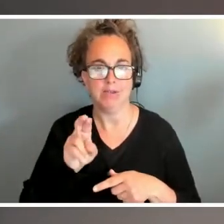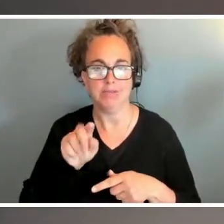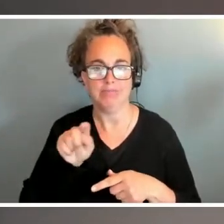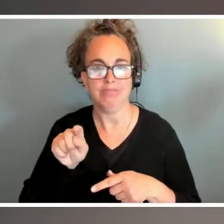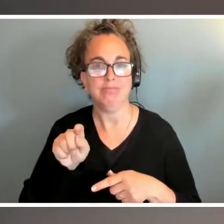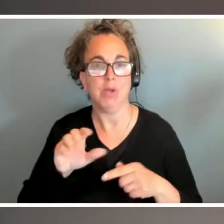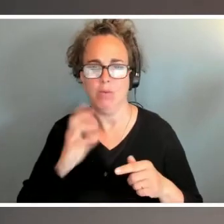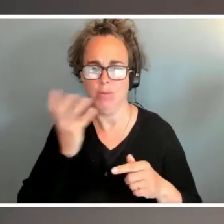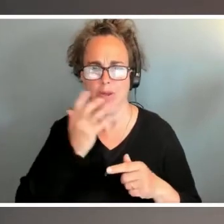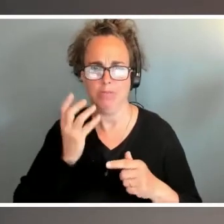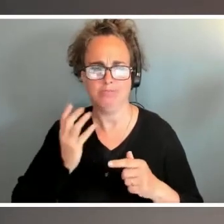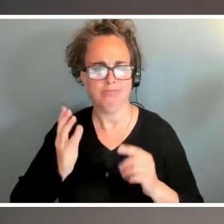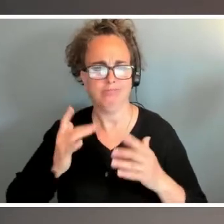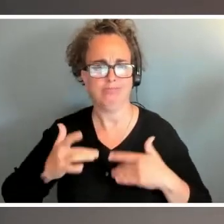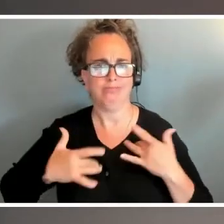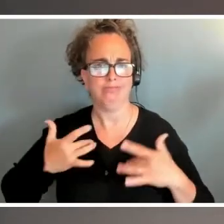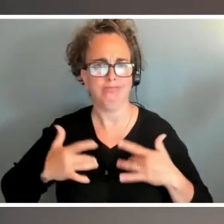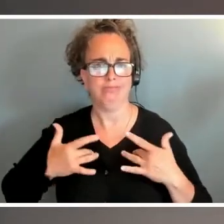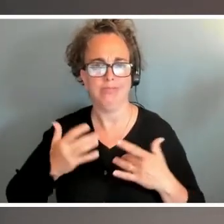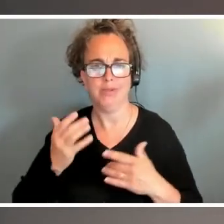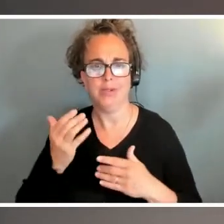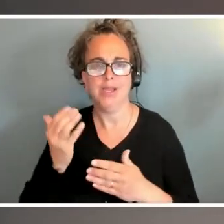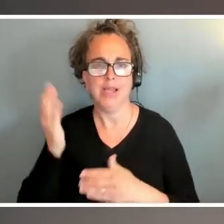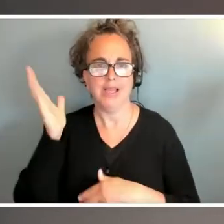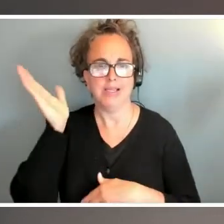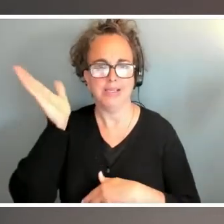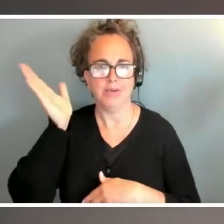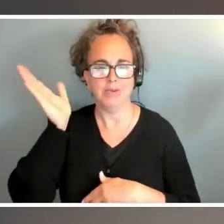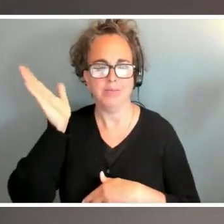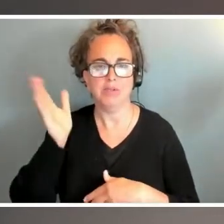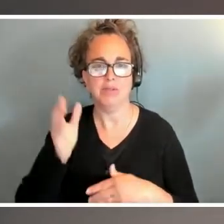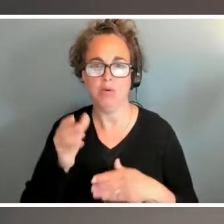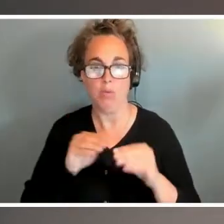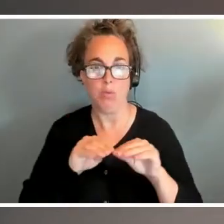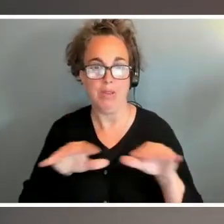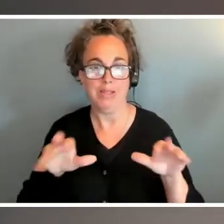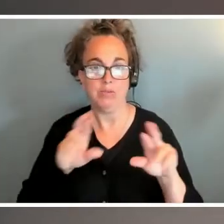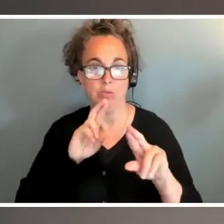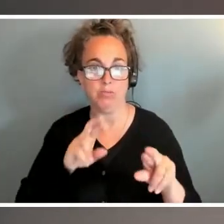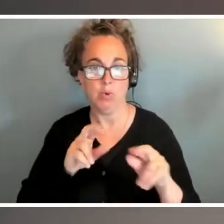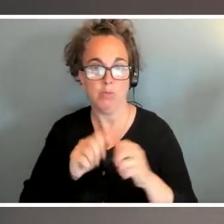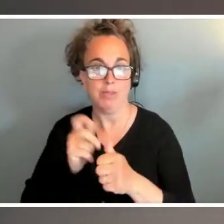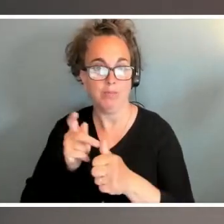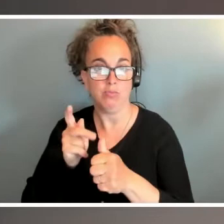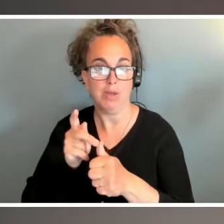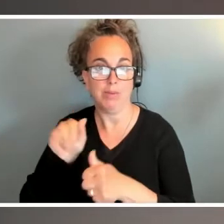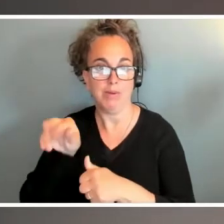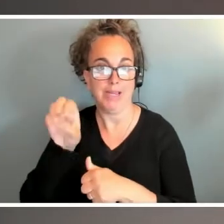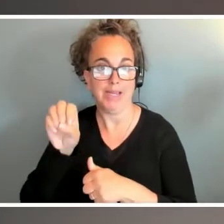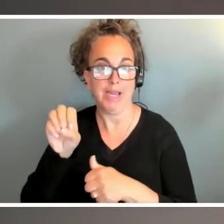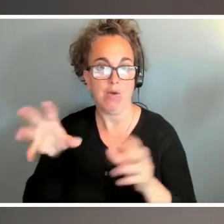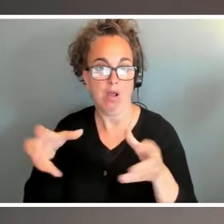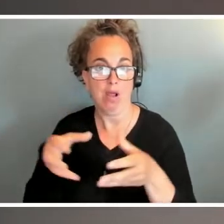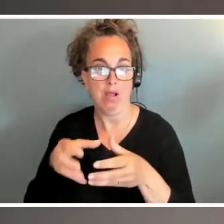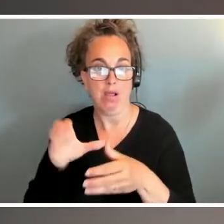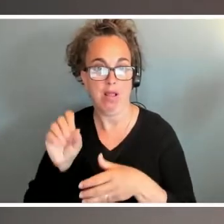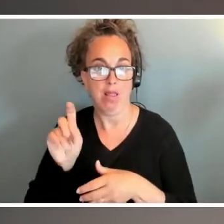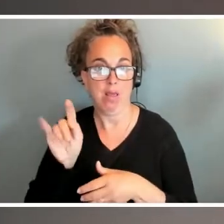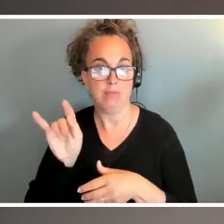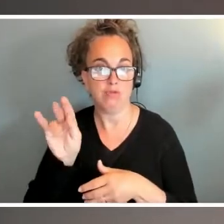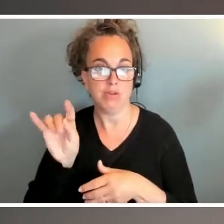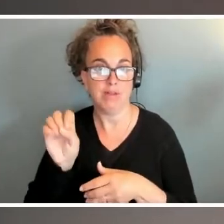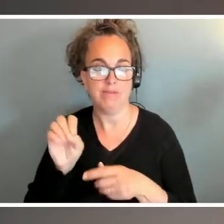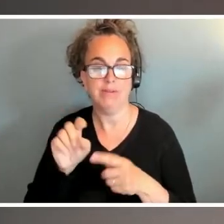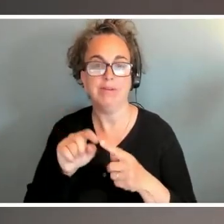keynote speech. We announced the release of our report with the Primary Care Collaborative, Primary Care, a key lever